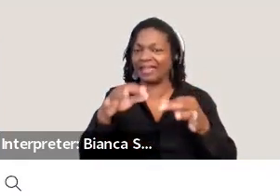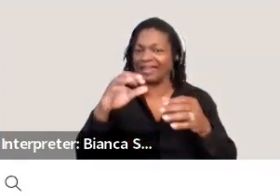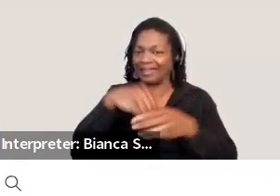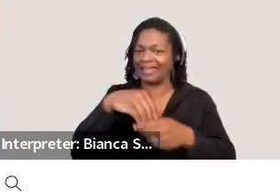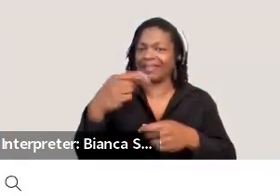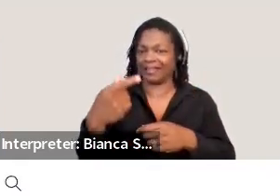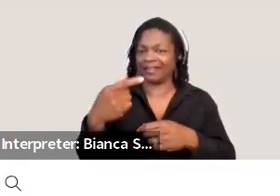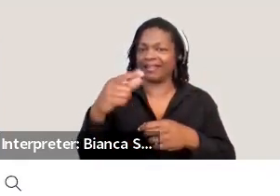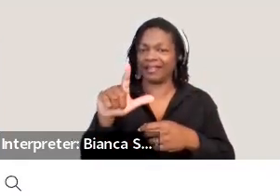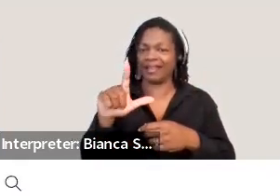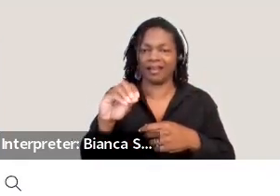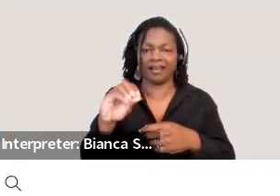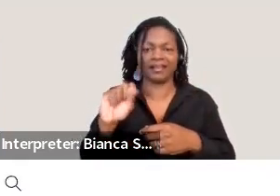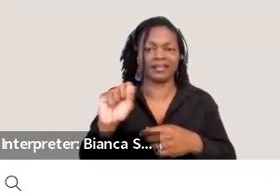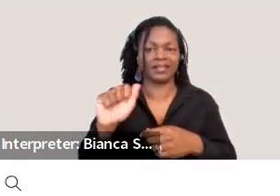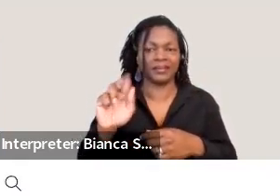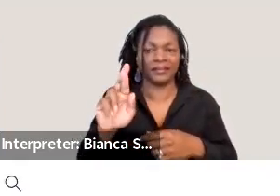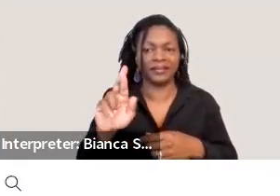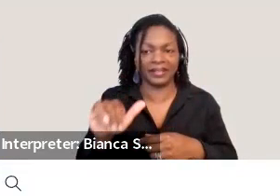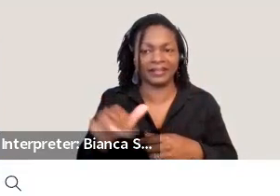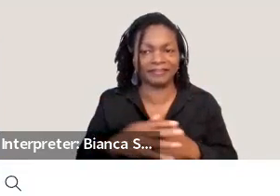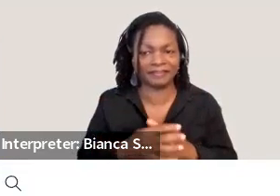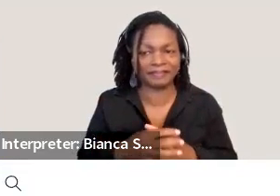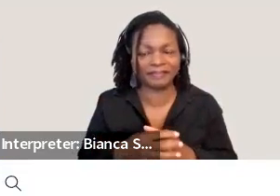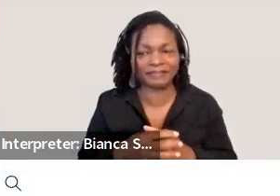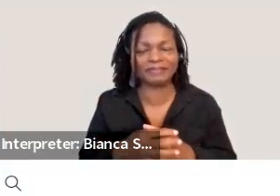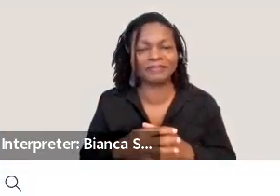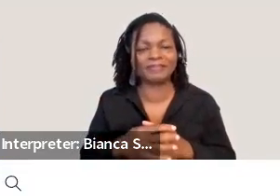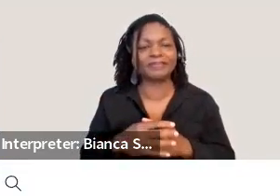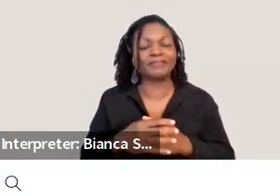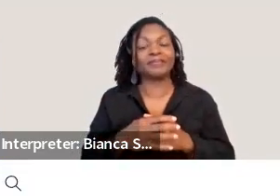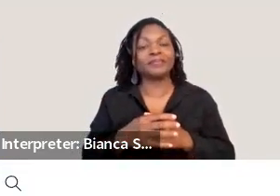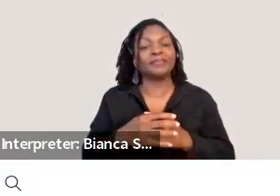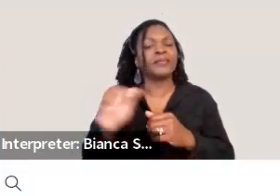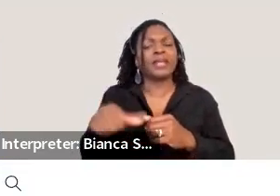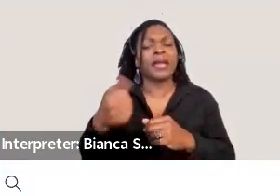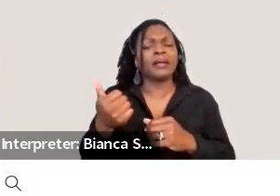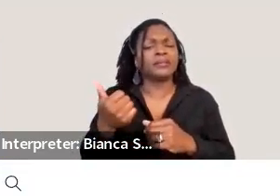What else? I just want to see what else we're going to